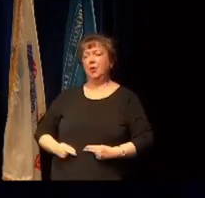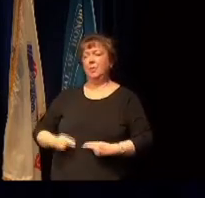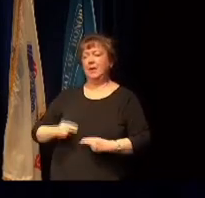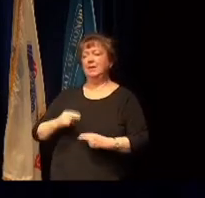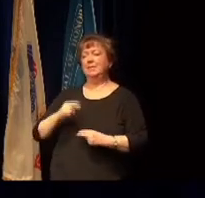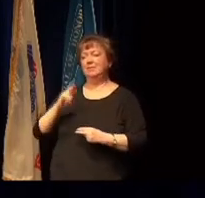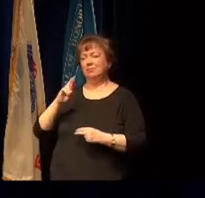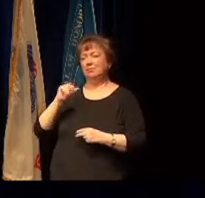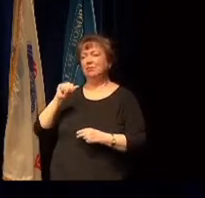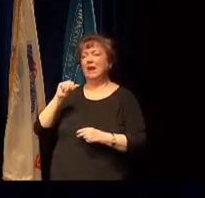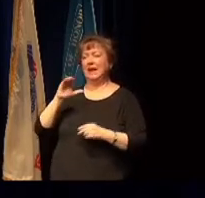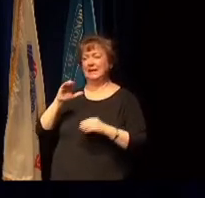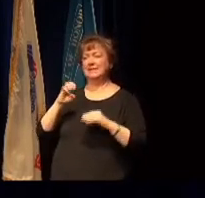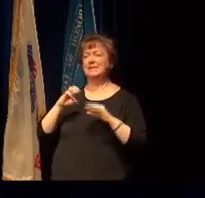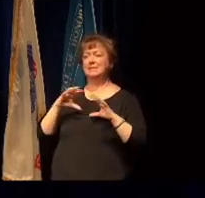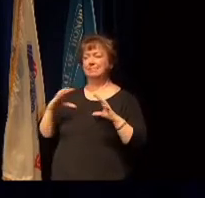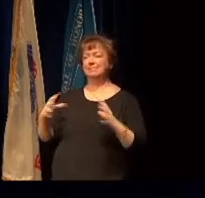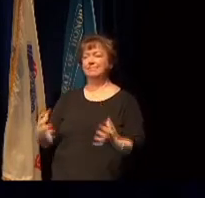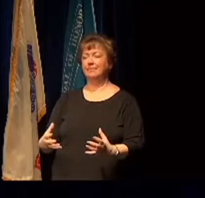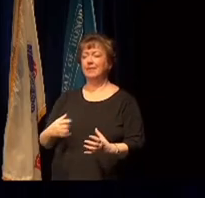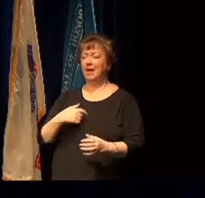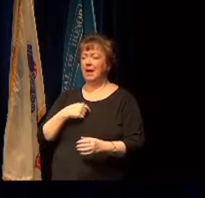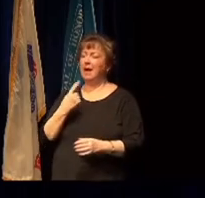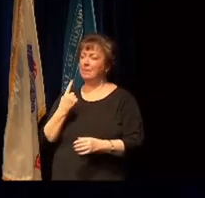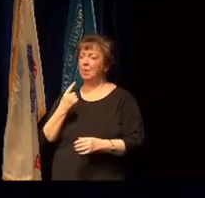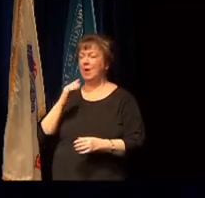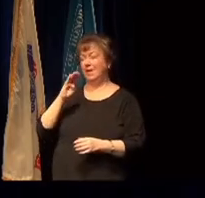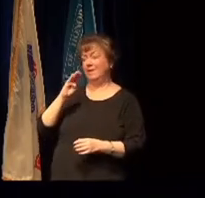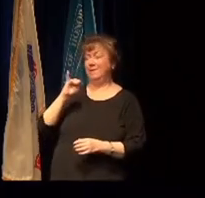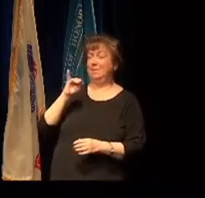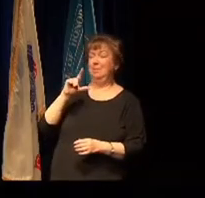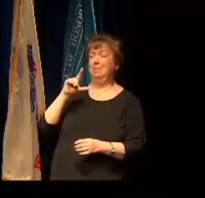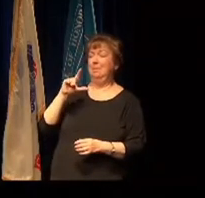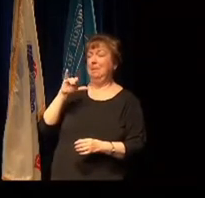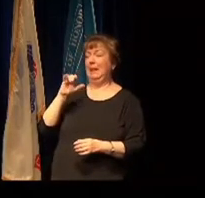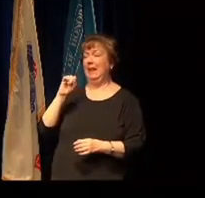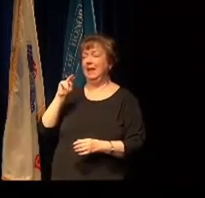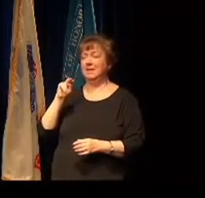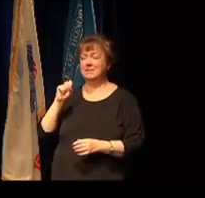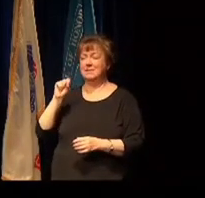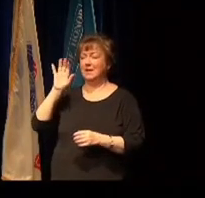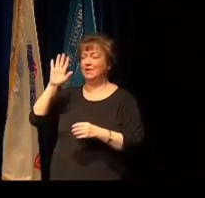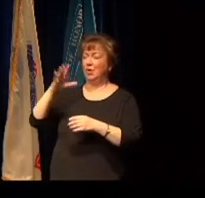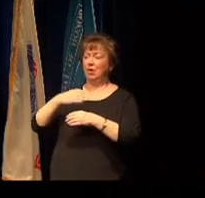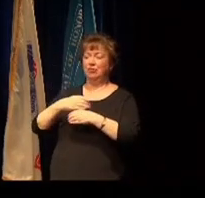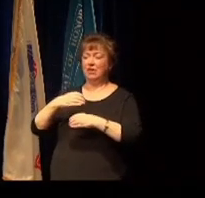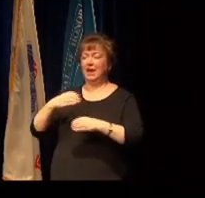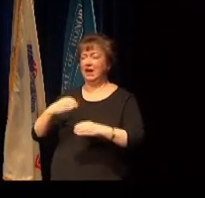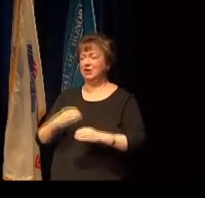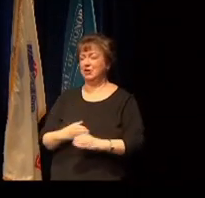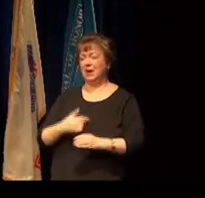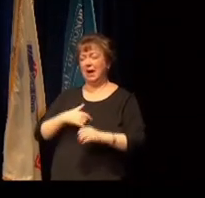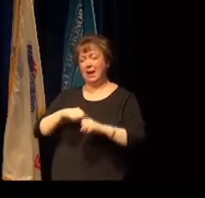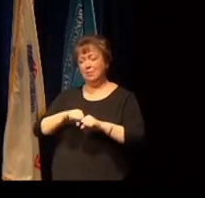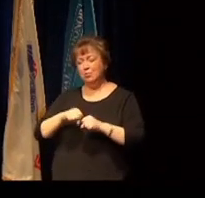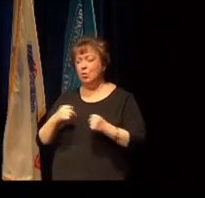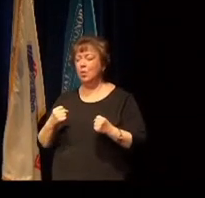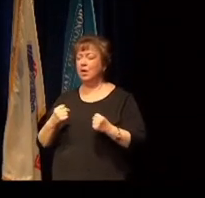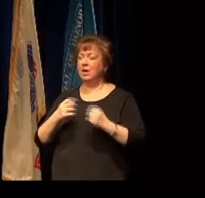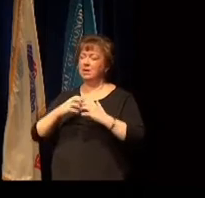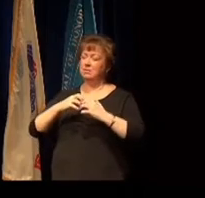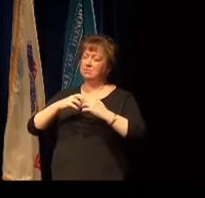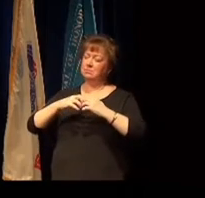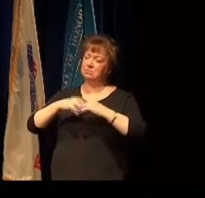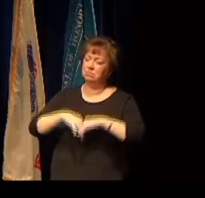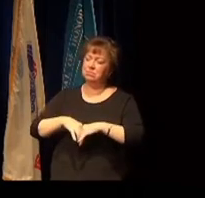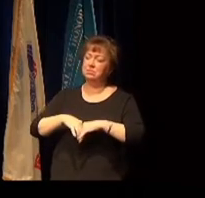billions, one of your creations. I'm broken. I'm fallen.